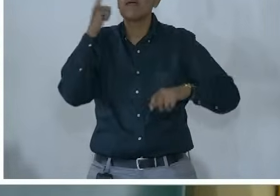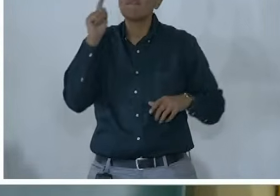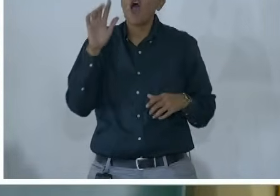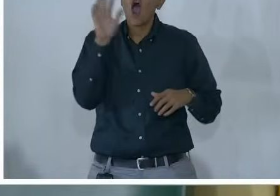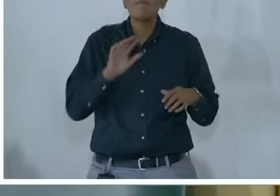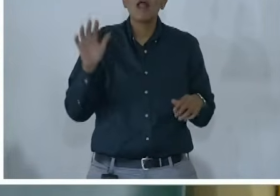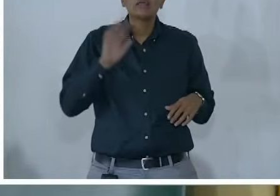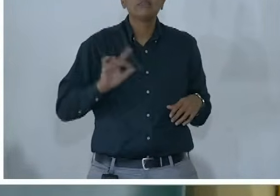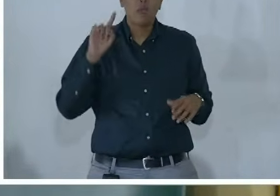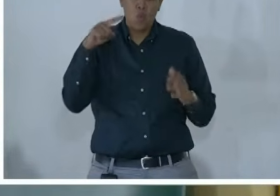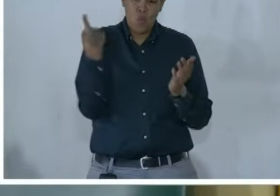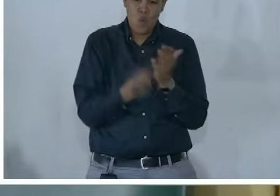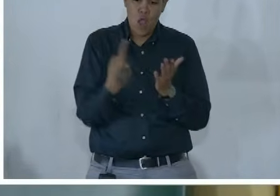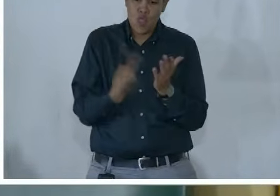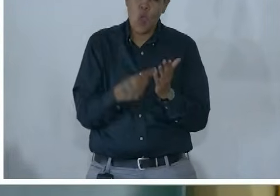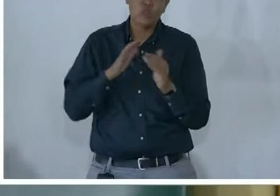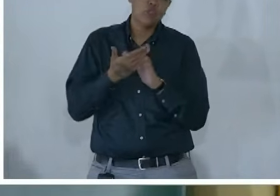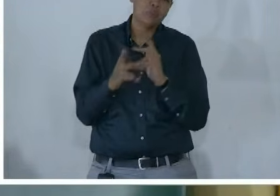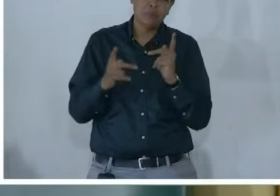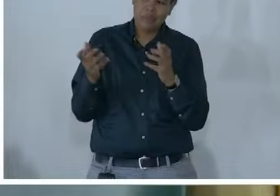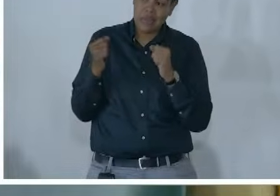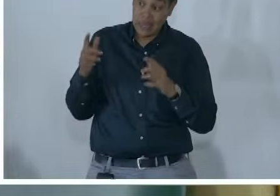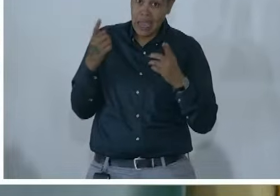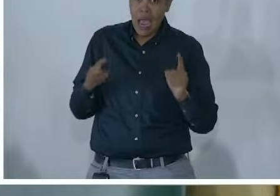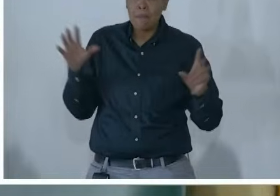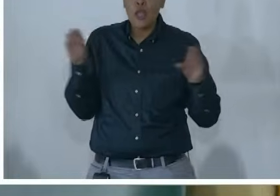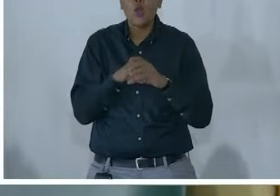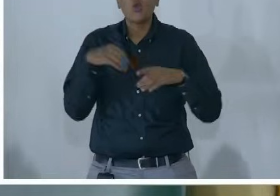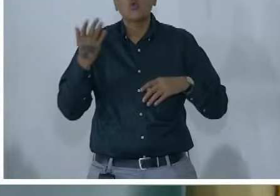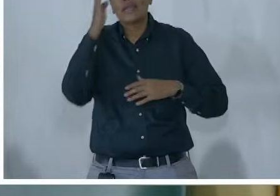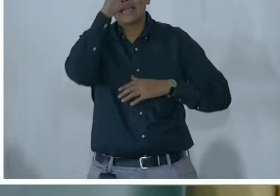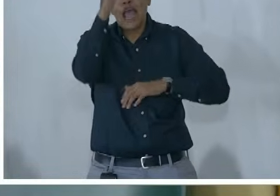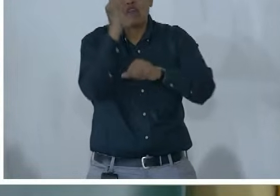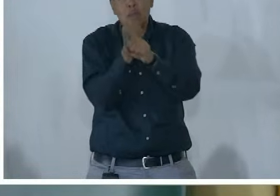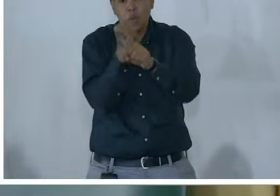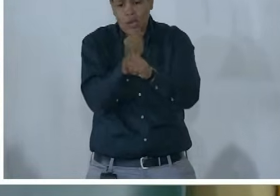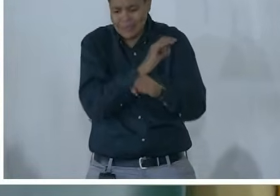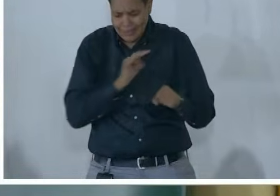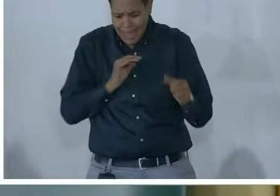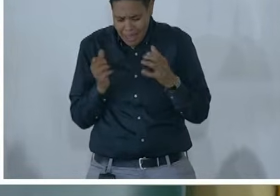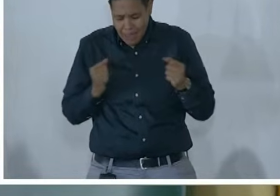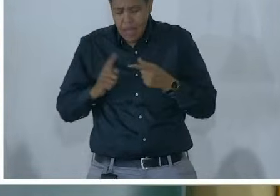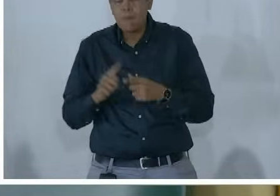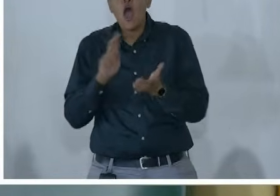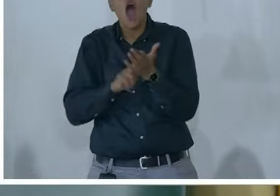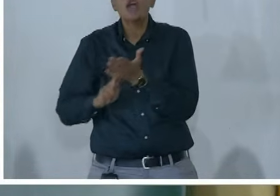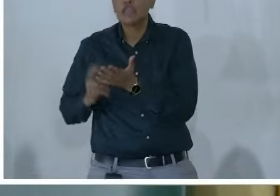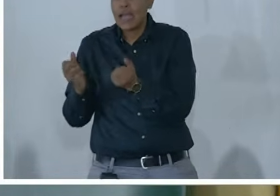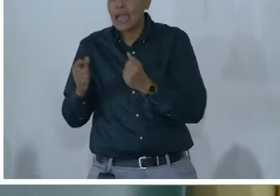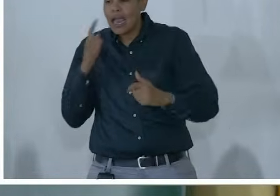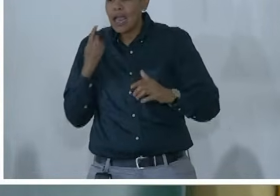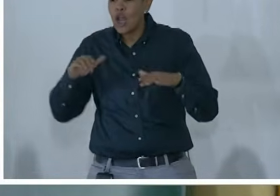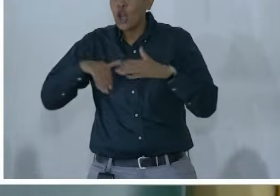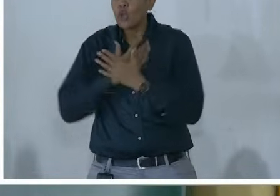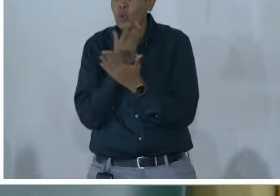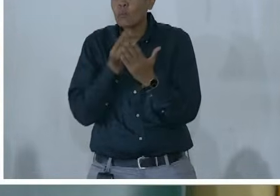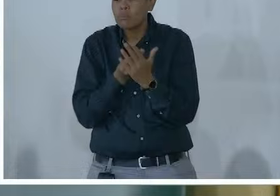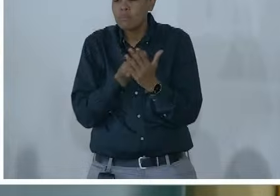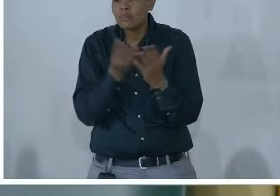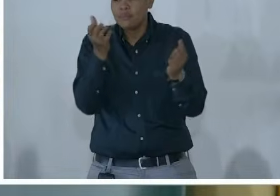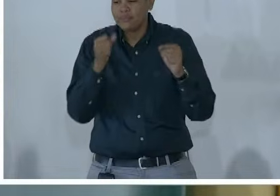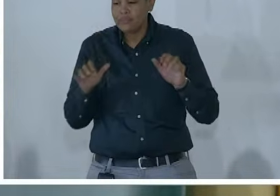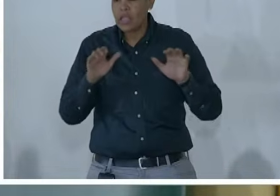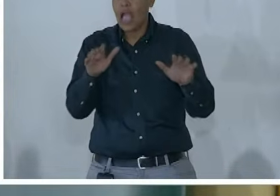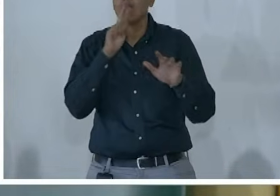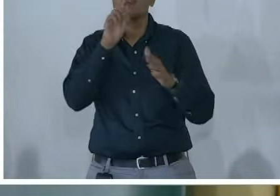approximately 1,000 Jamaicans, including direct employees and contractors, bringing renewed economic activity